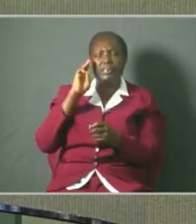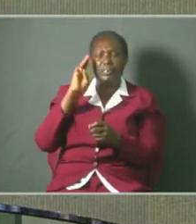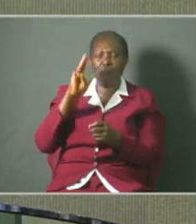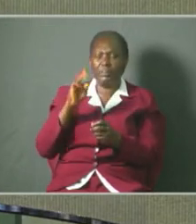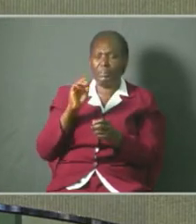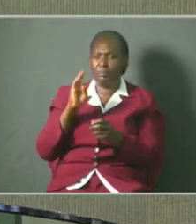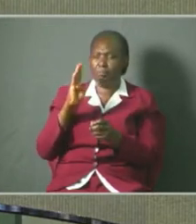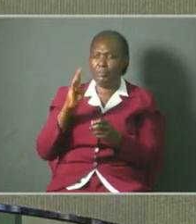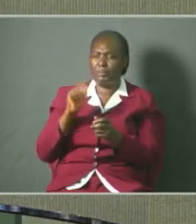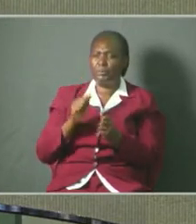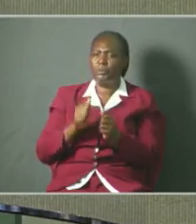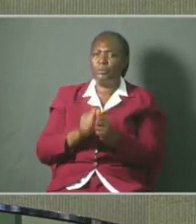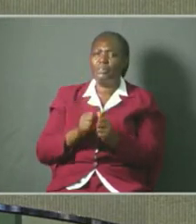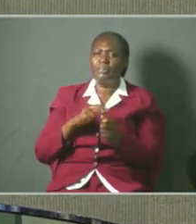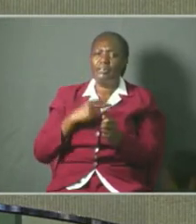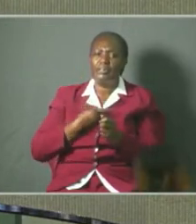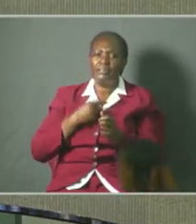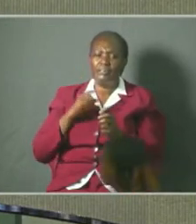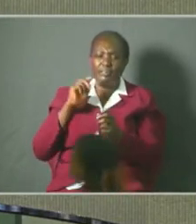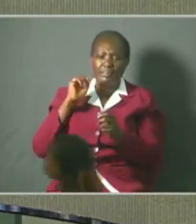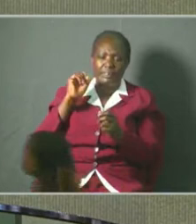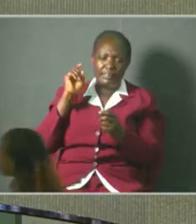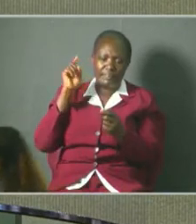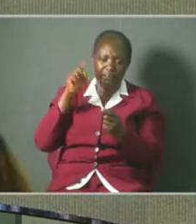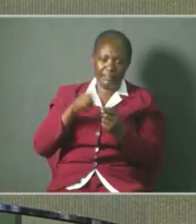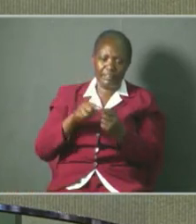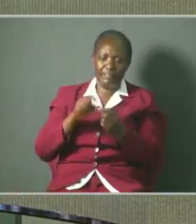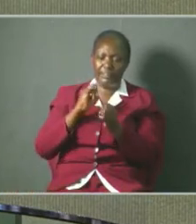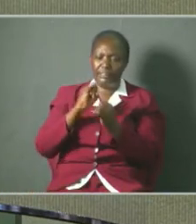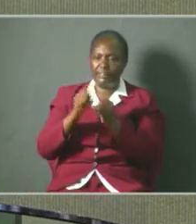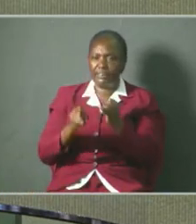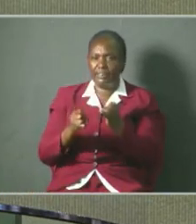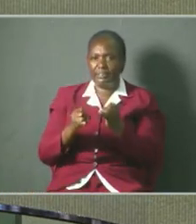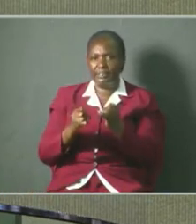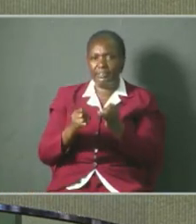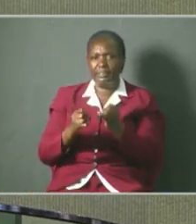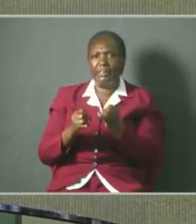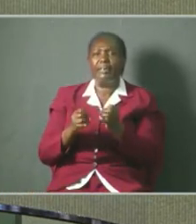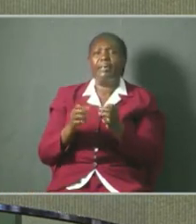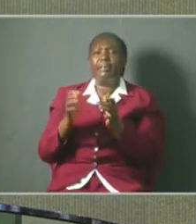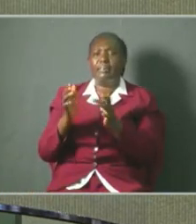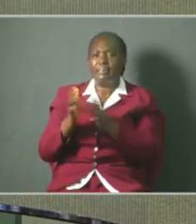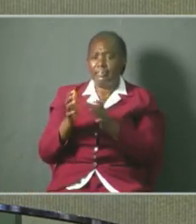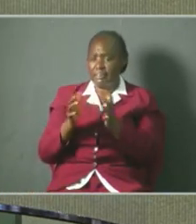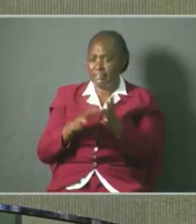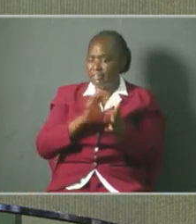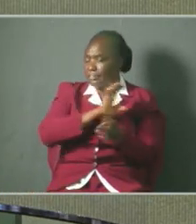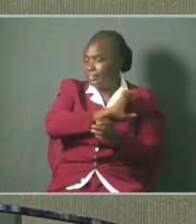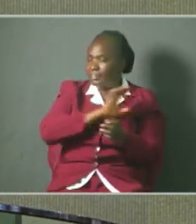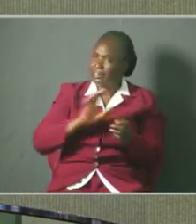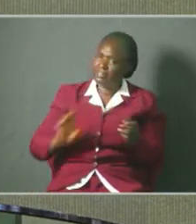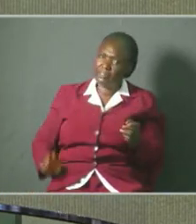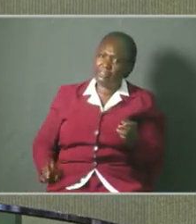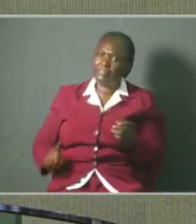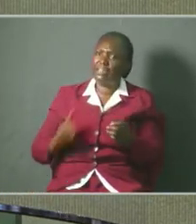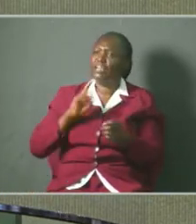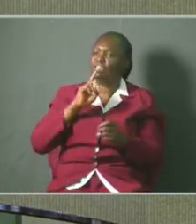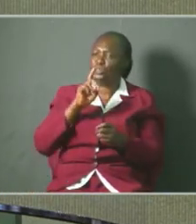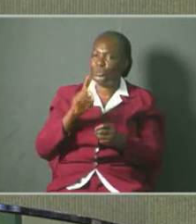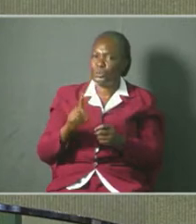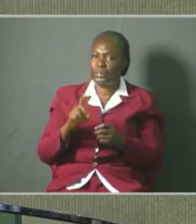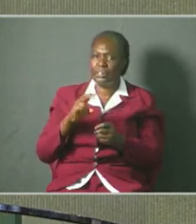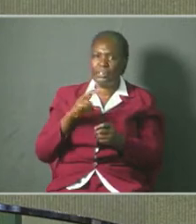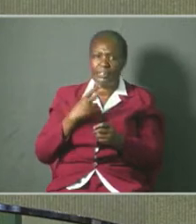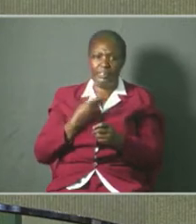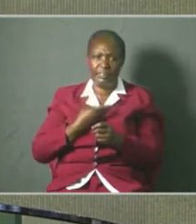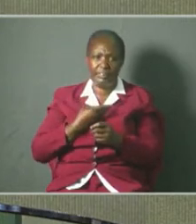Isn't it comforting that the presence of Christ Jesus is assured of us even as we